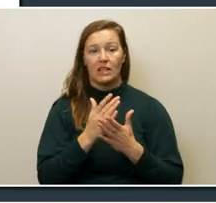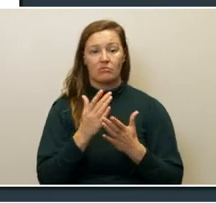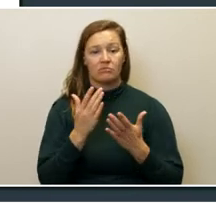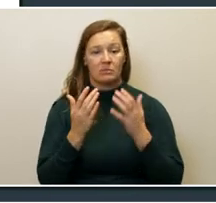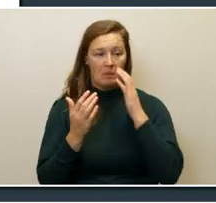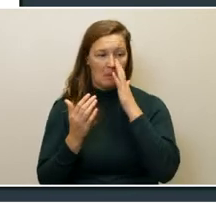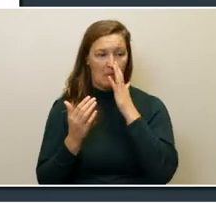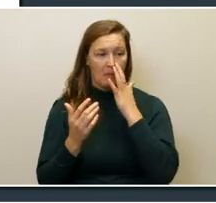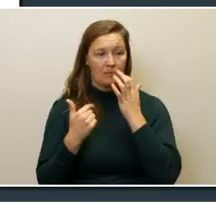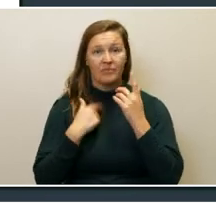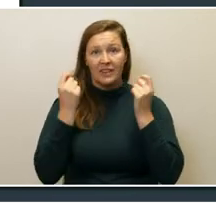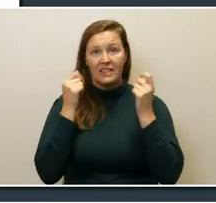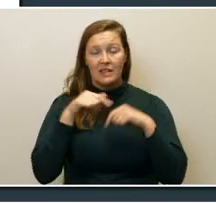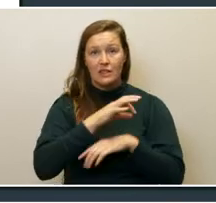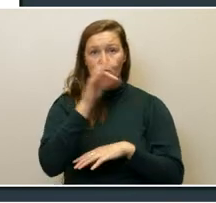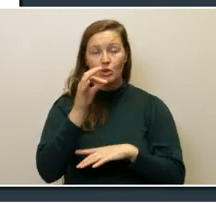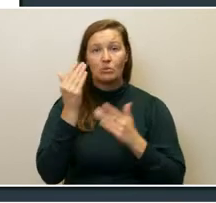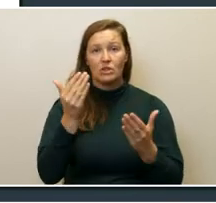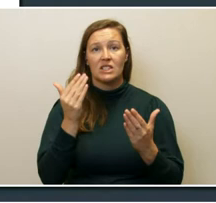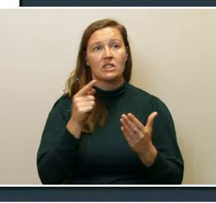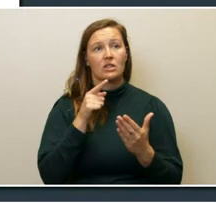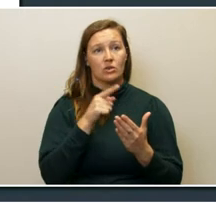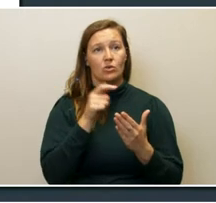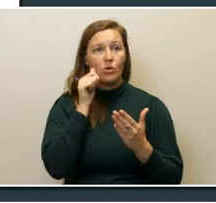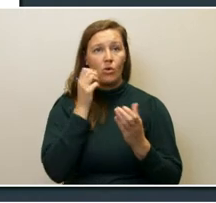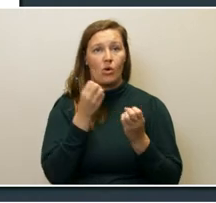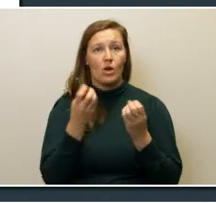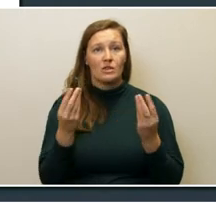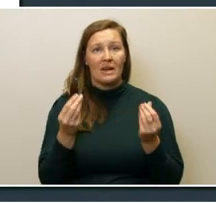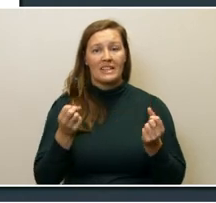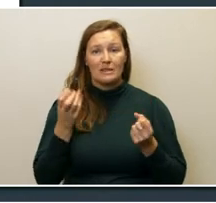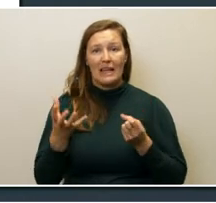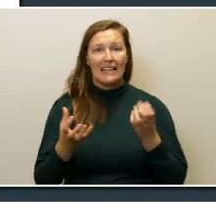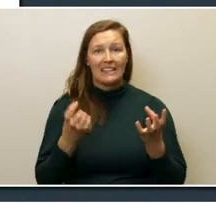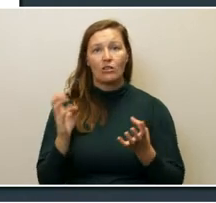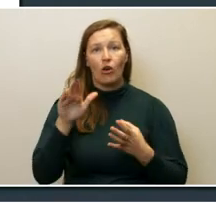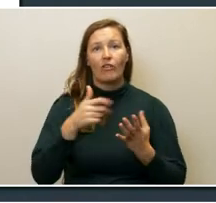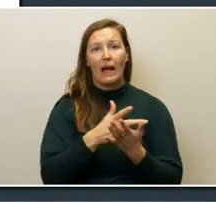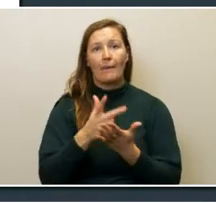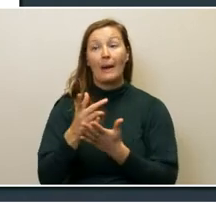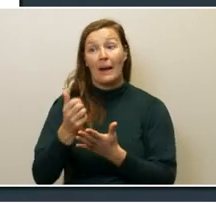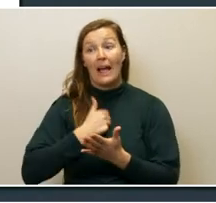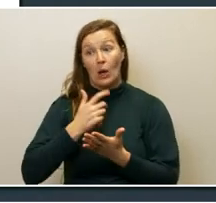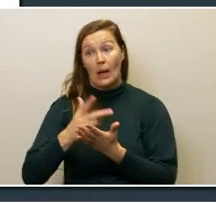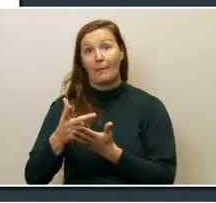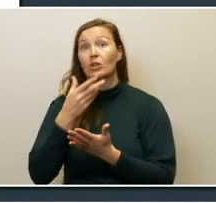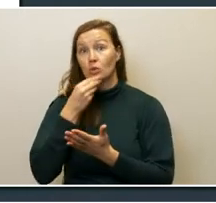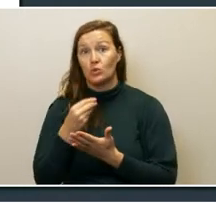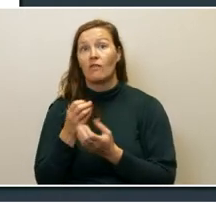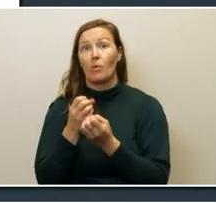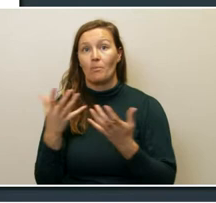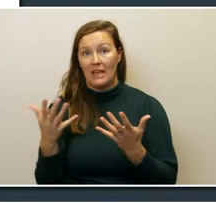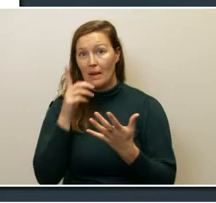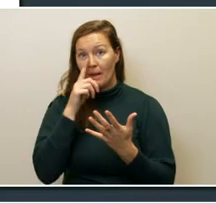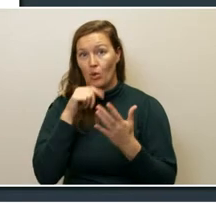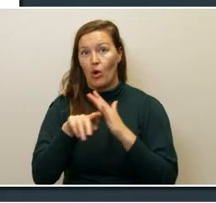Appreciating this morning's presentation where you are spending a lot of money on car parks, but our car park is used as the starting point for